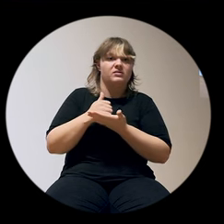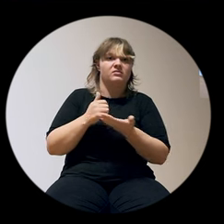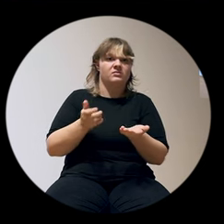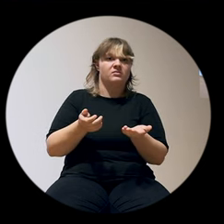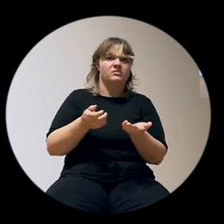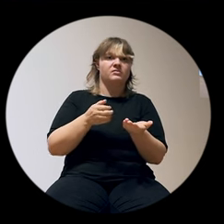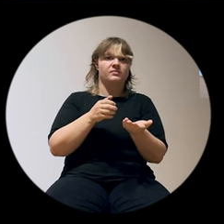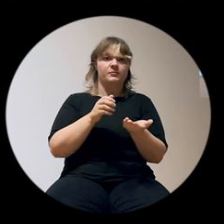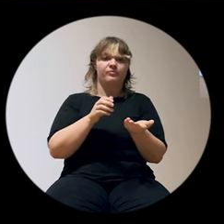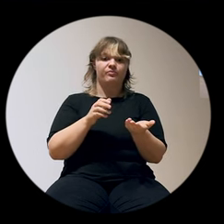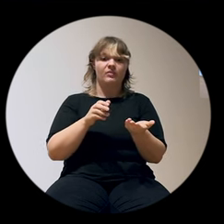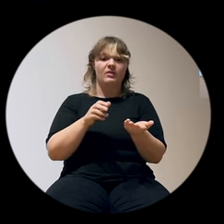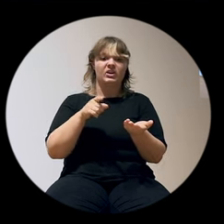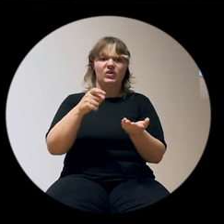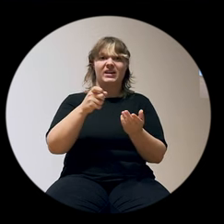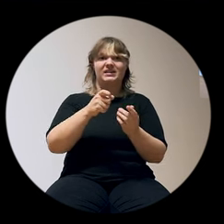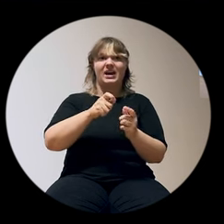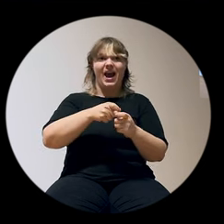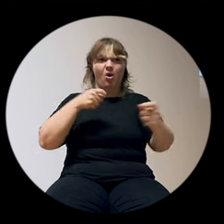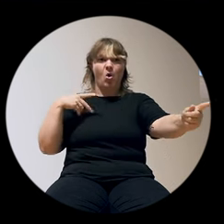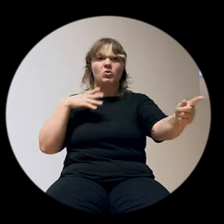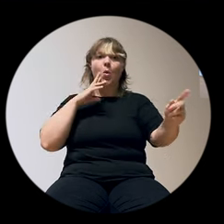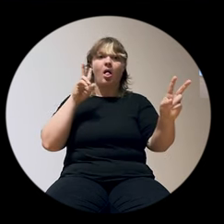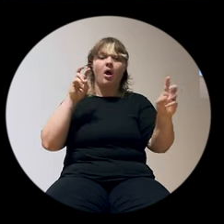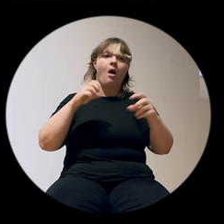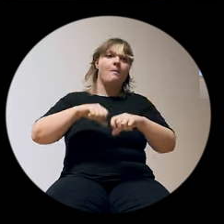arrows will, of course, shatter upon impact.